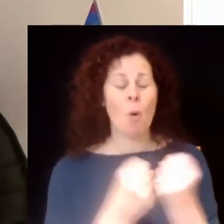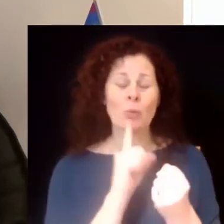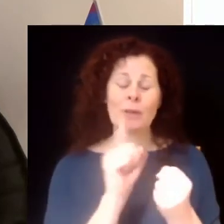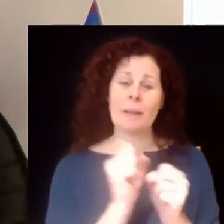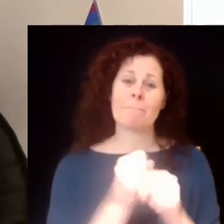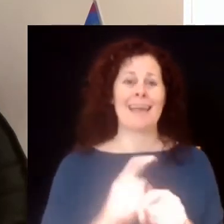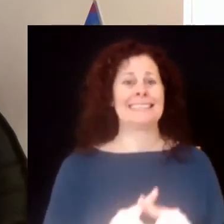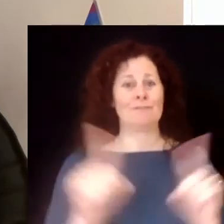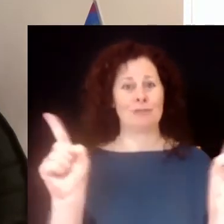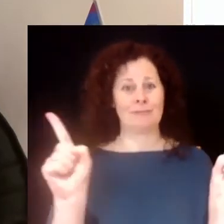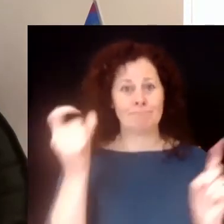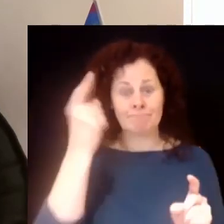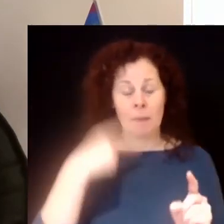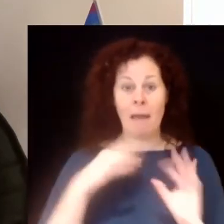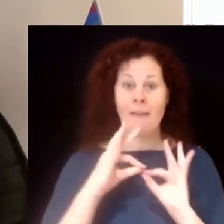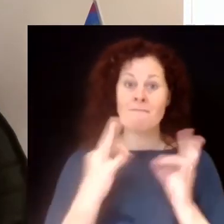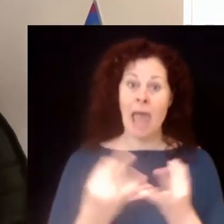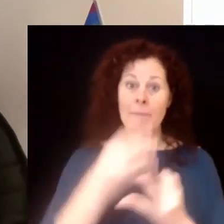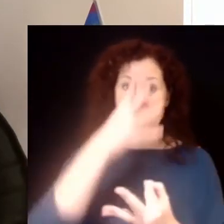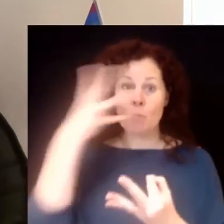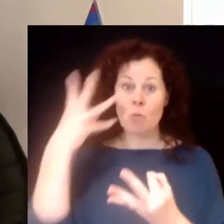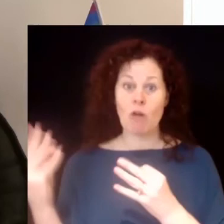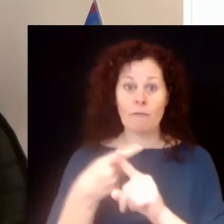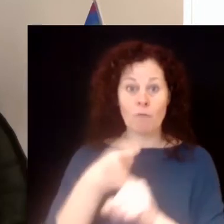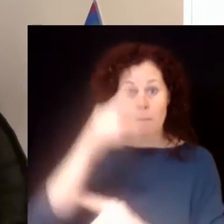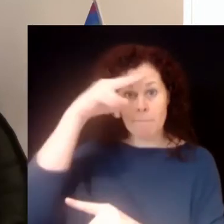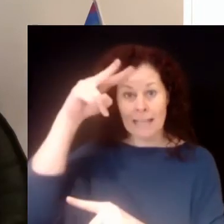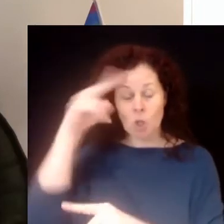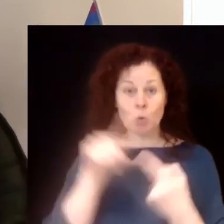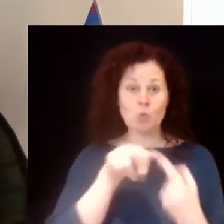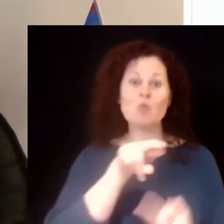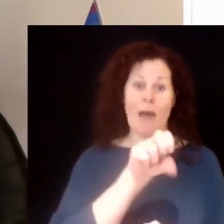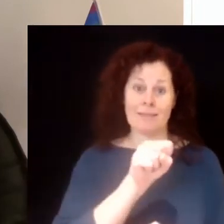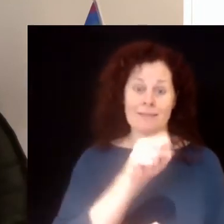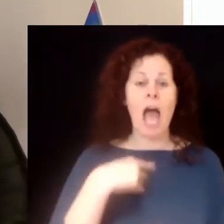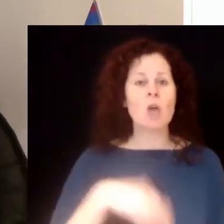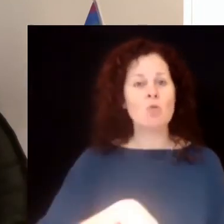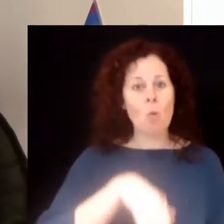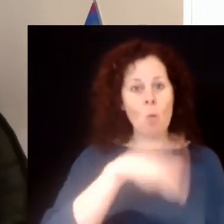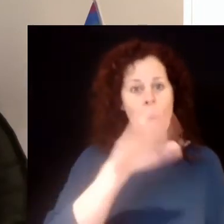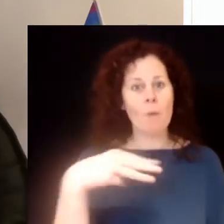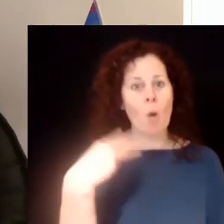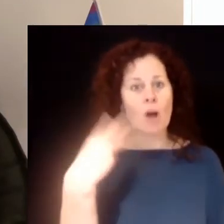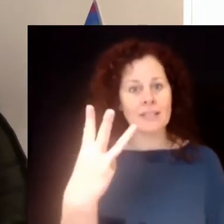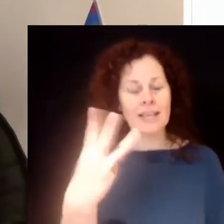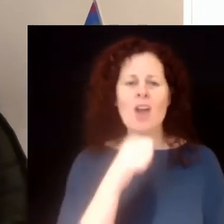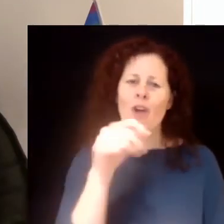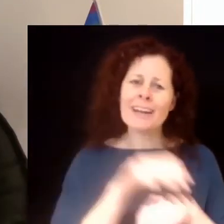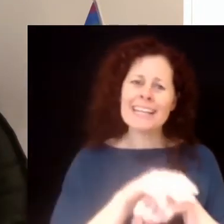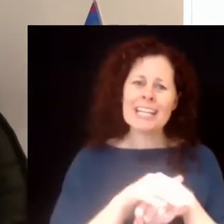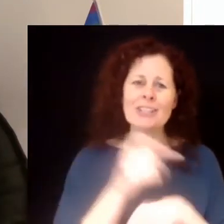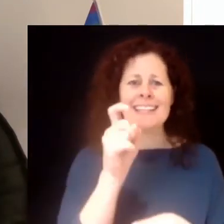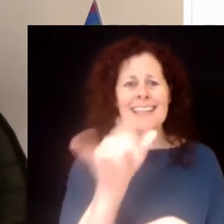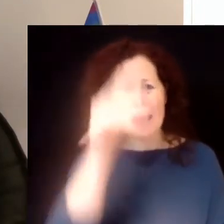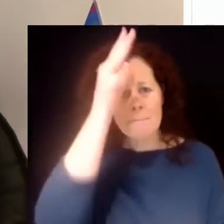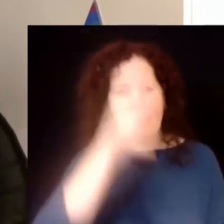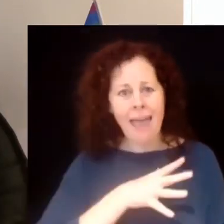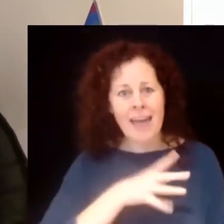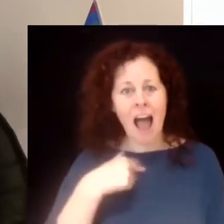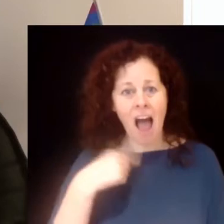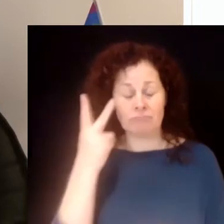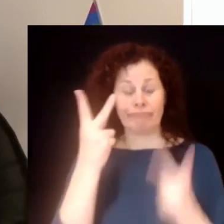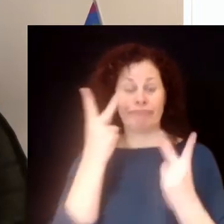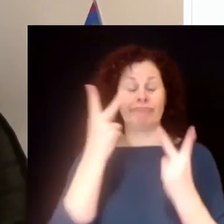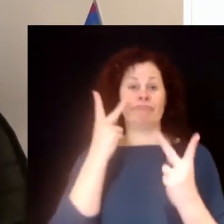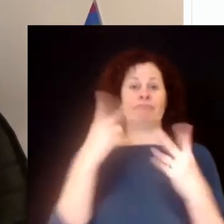non-English speaking gay man, I learned about social issues and social barriers firsthand for about 10 years, which is why I'm dedicating my education and